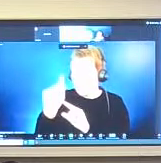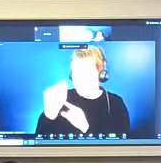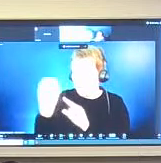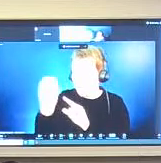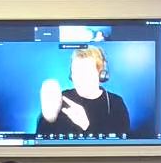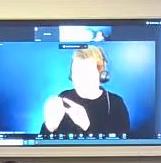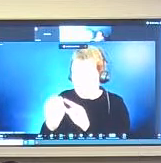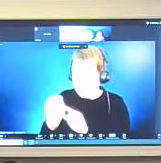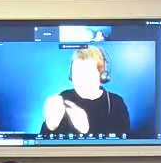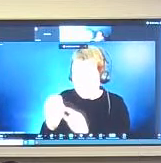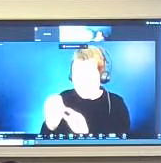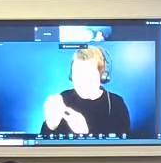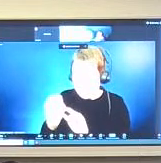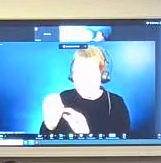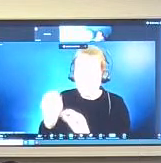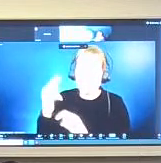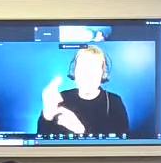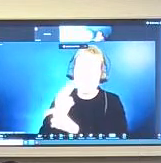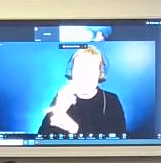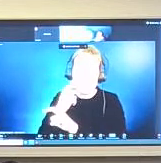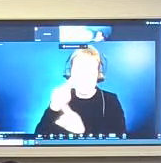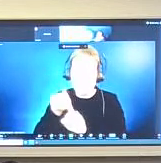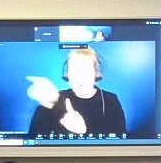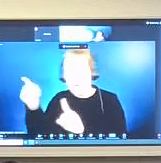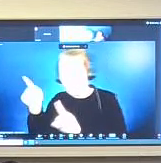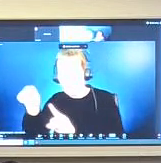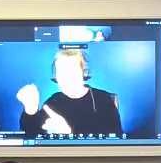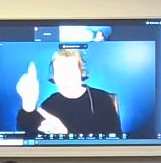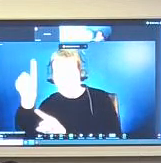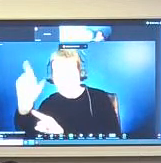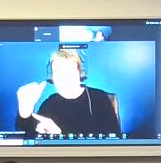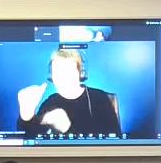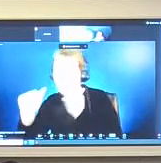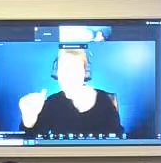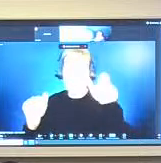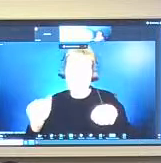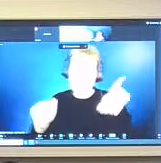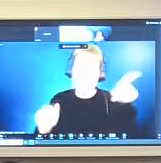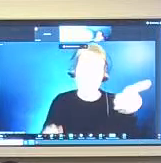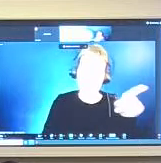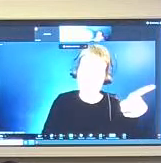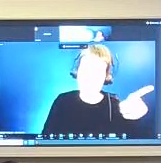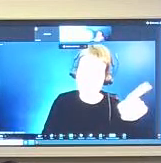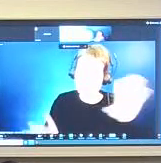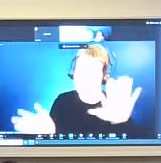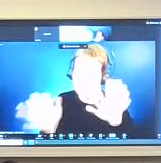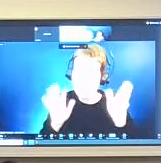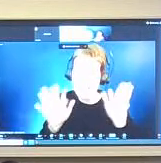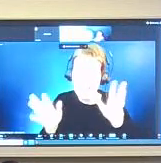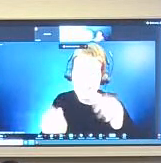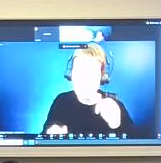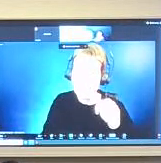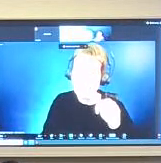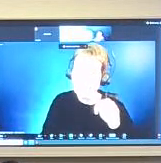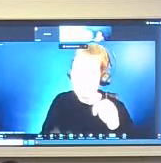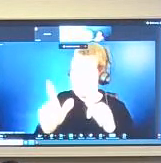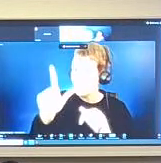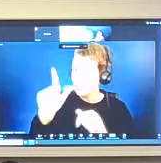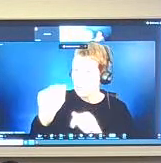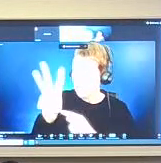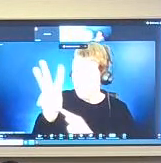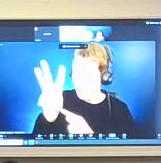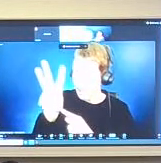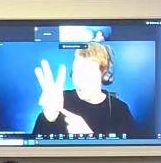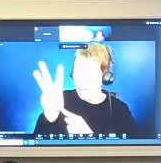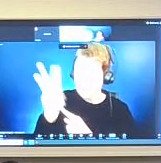there are some wonky laws that go hand in glove with existing buildings.